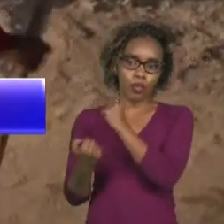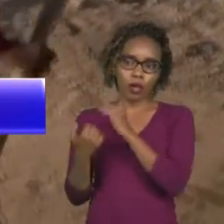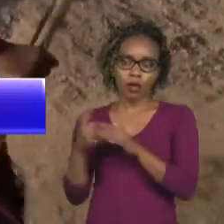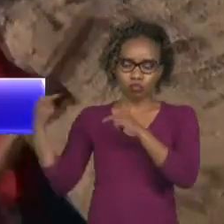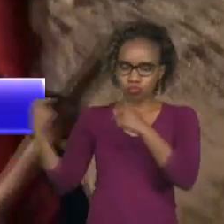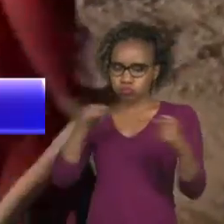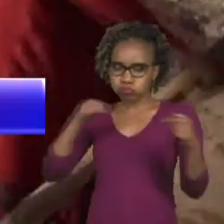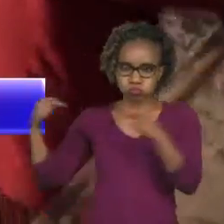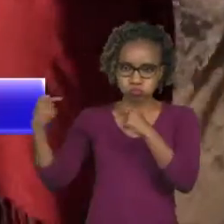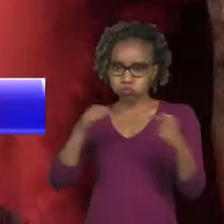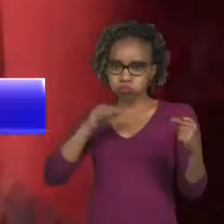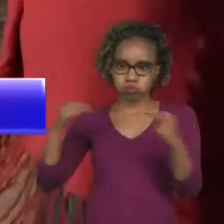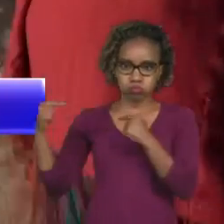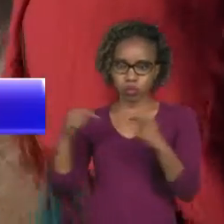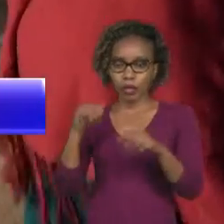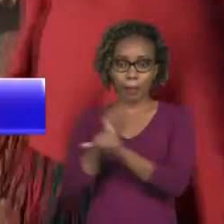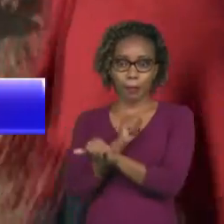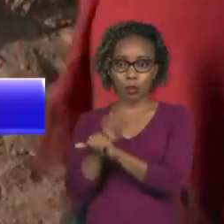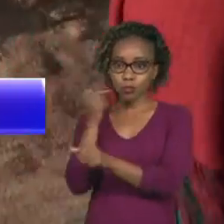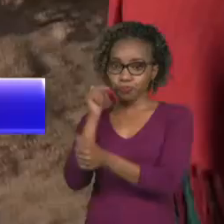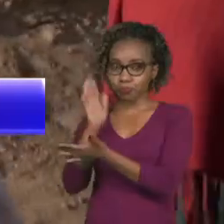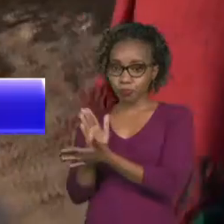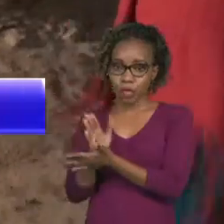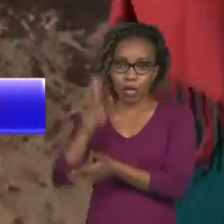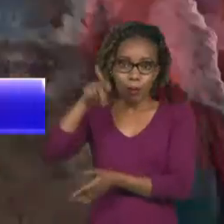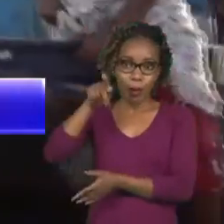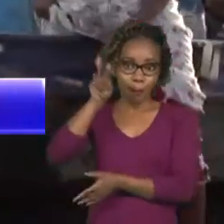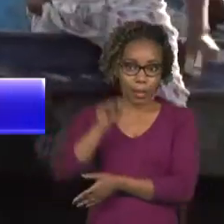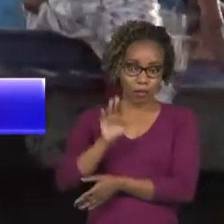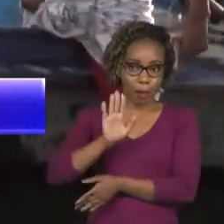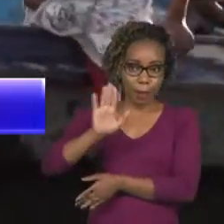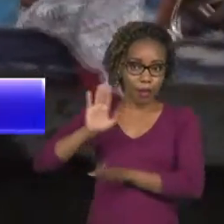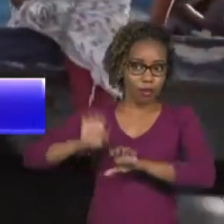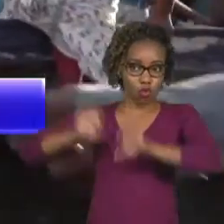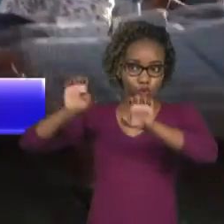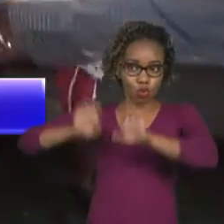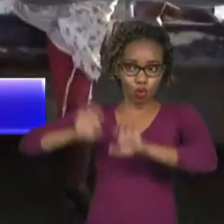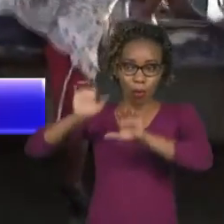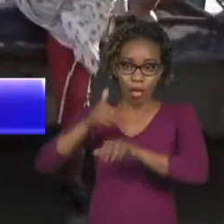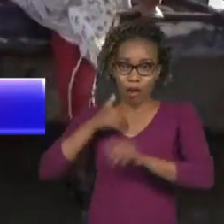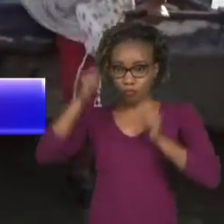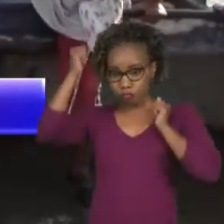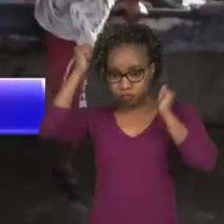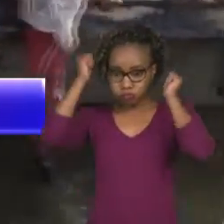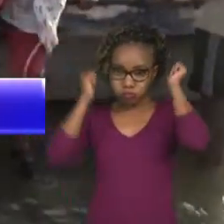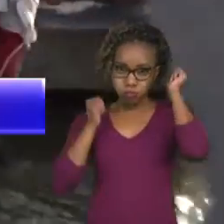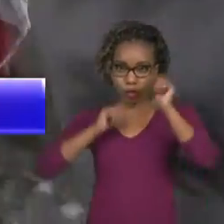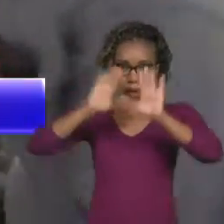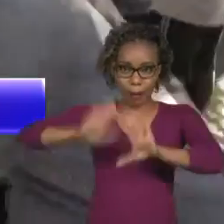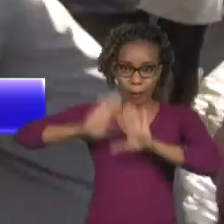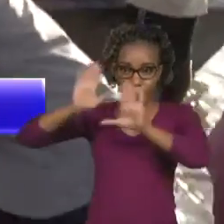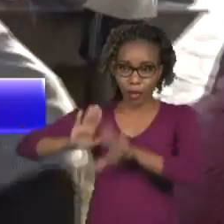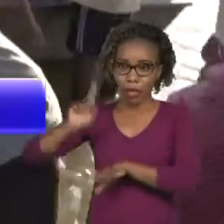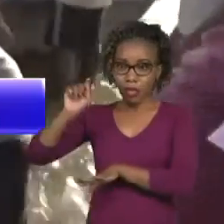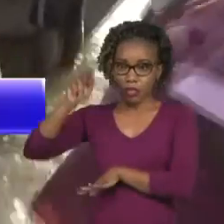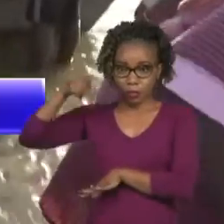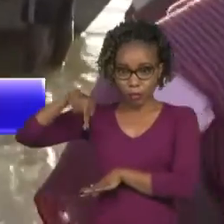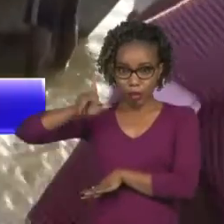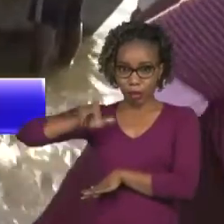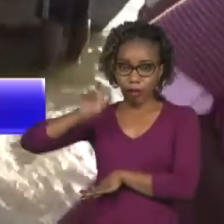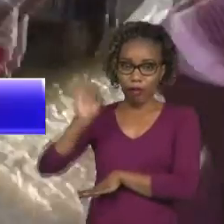conflict difficult to verify. Prime Minister Abiy Ahmed unleashed a military campaign against the TPLF on November